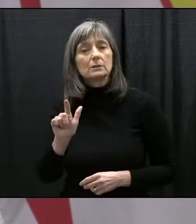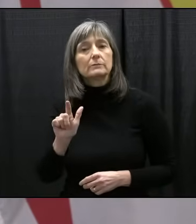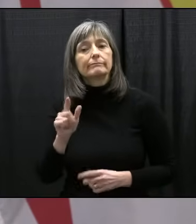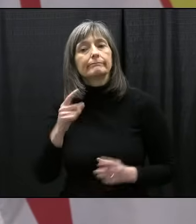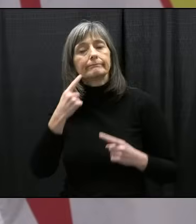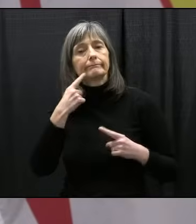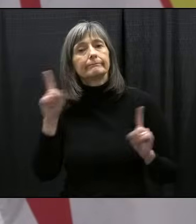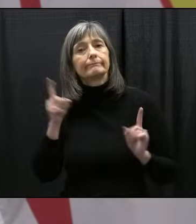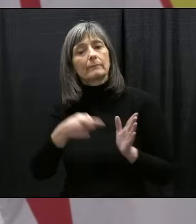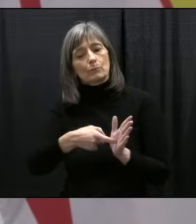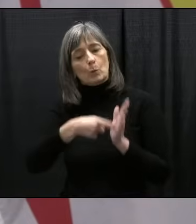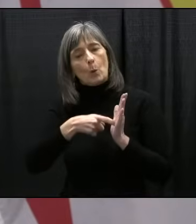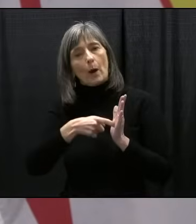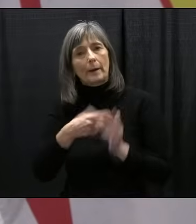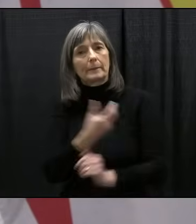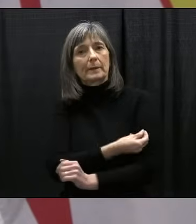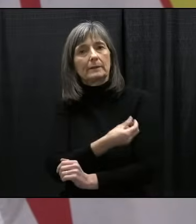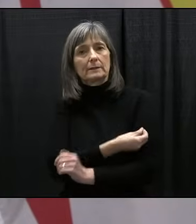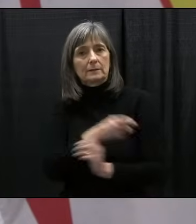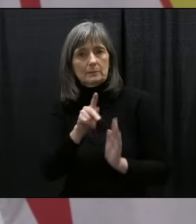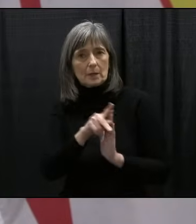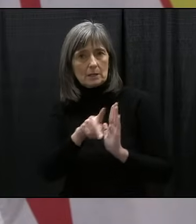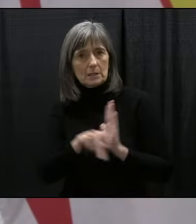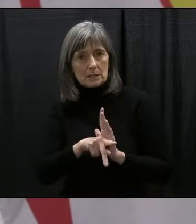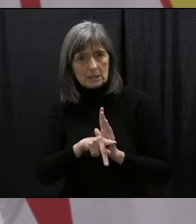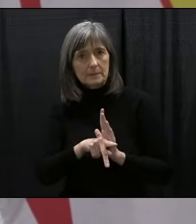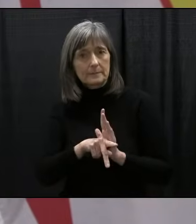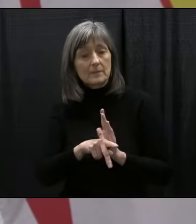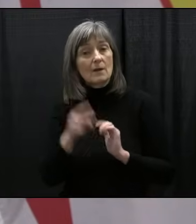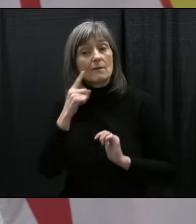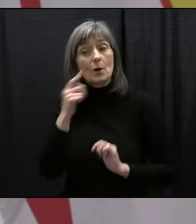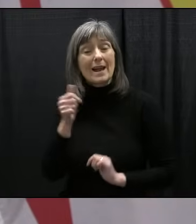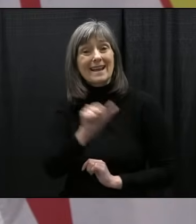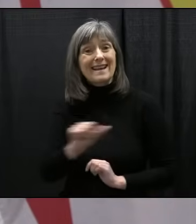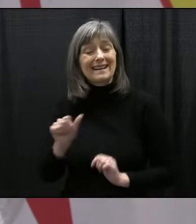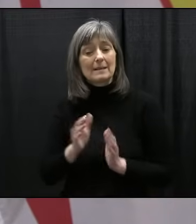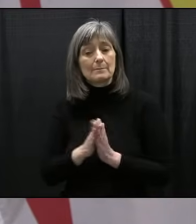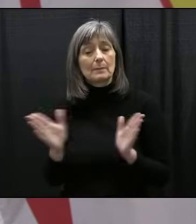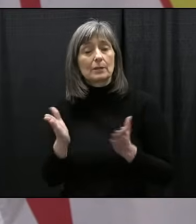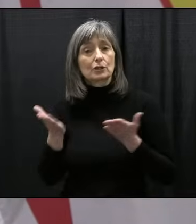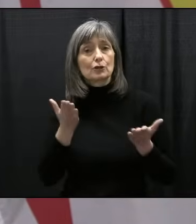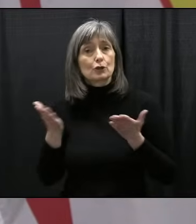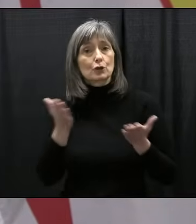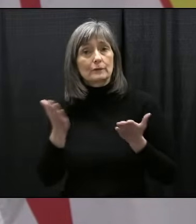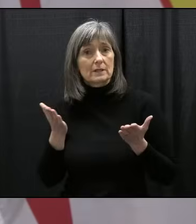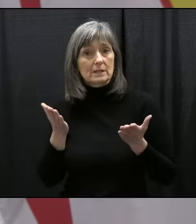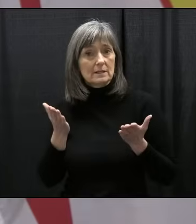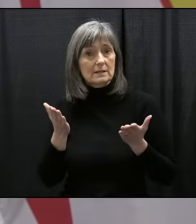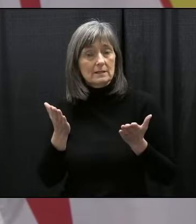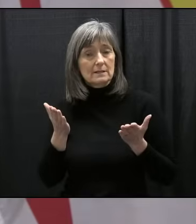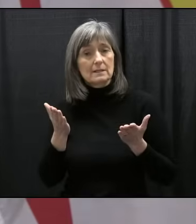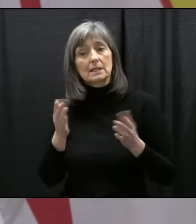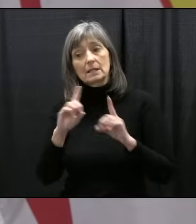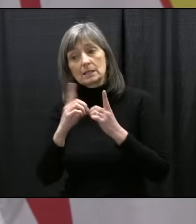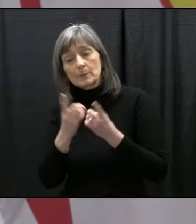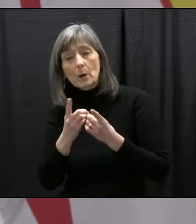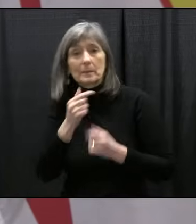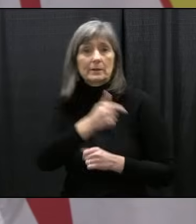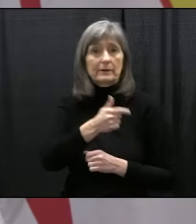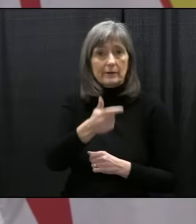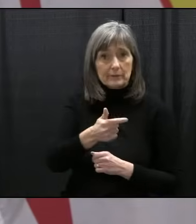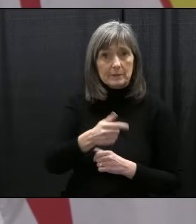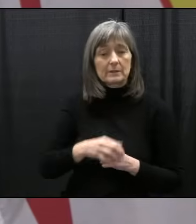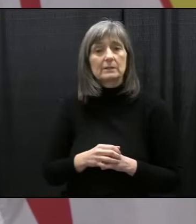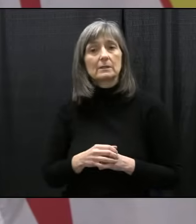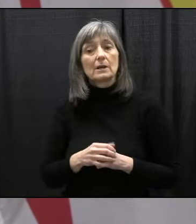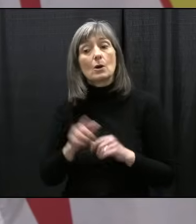a mandatory vaccination policy which applies to public service employees in core government departments as well